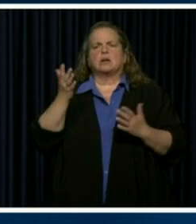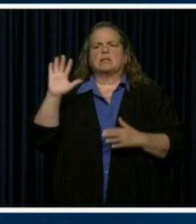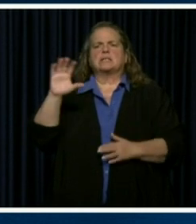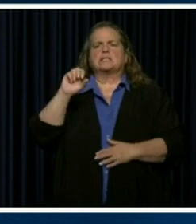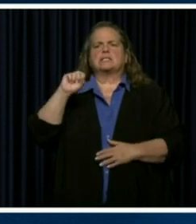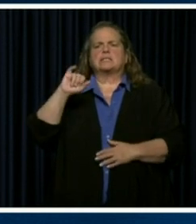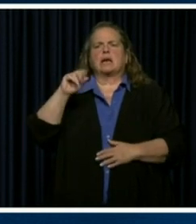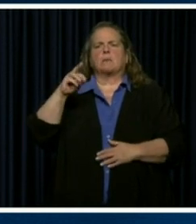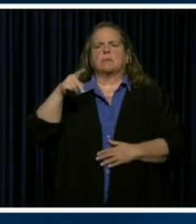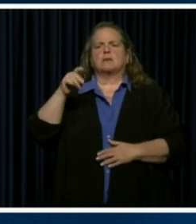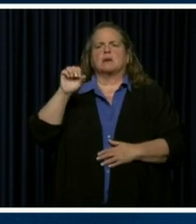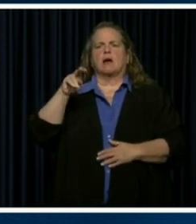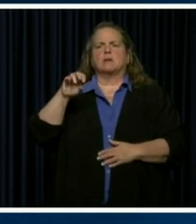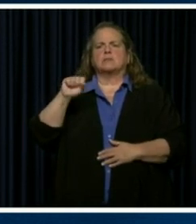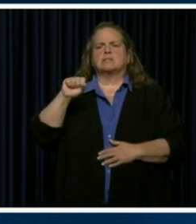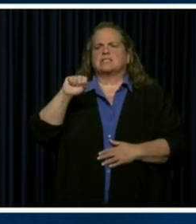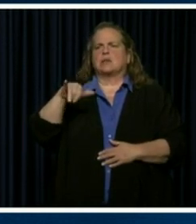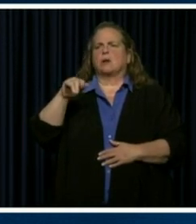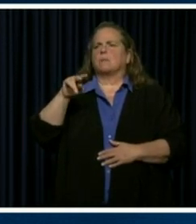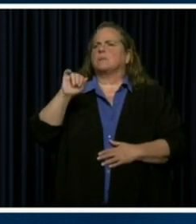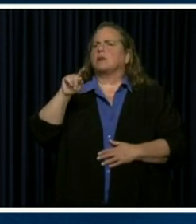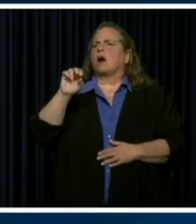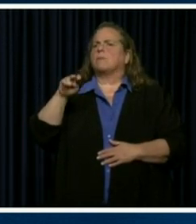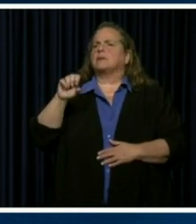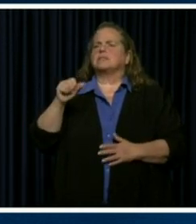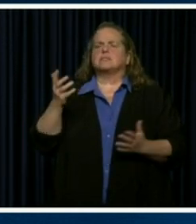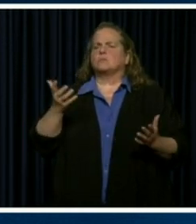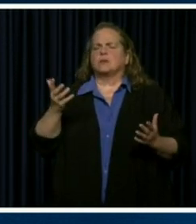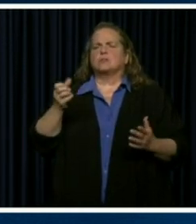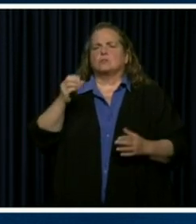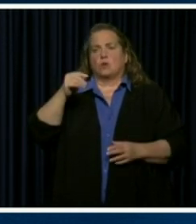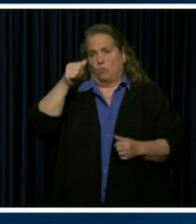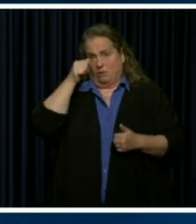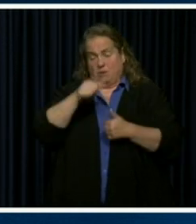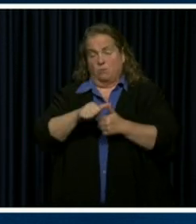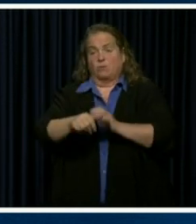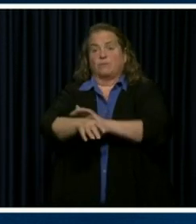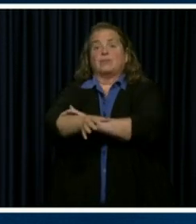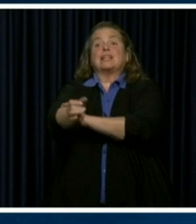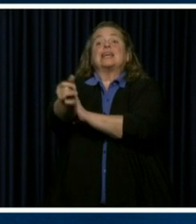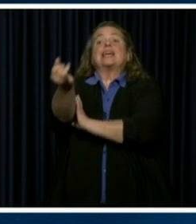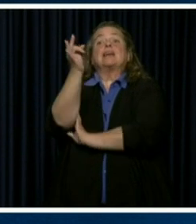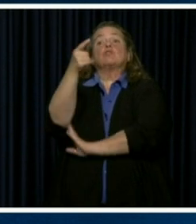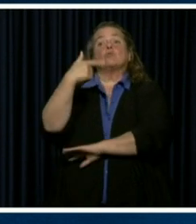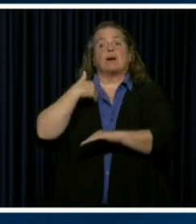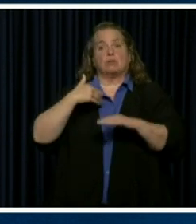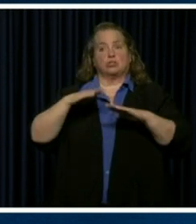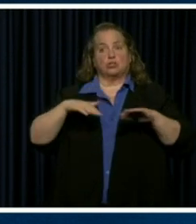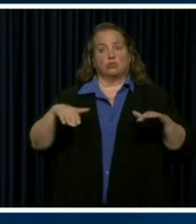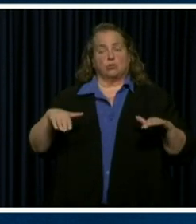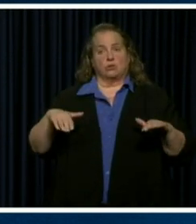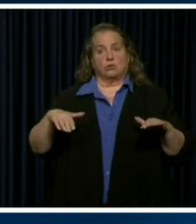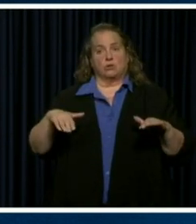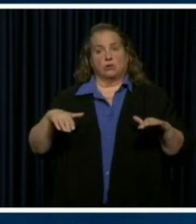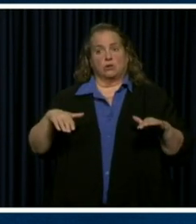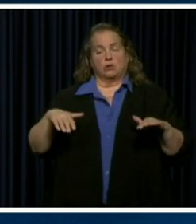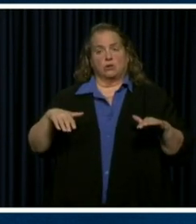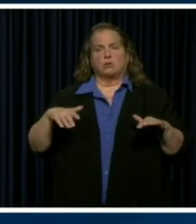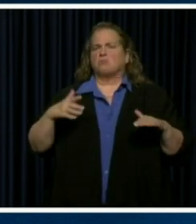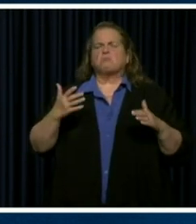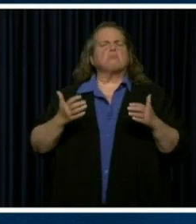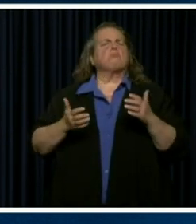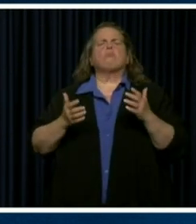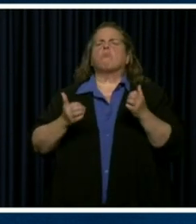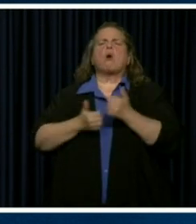have that in other venues for you as well. So remember, if you have children, overwhelmingly the children do